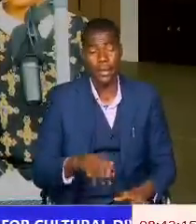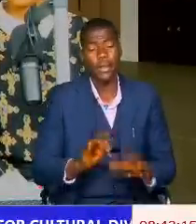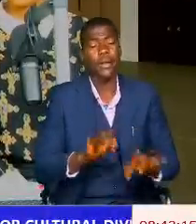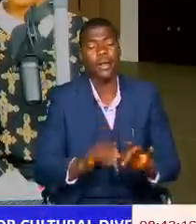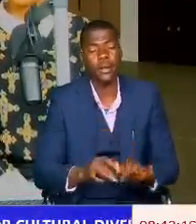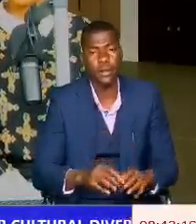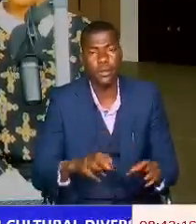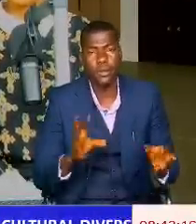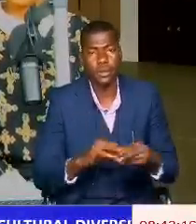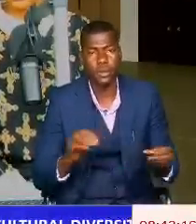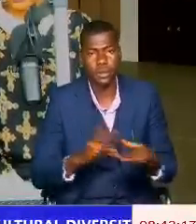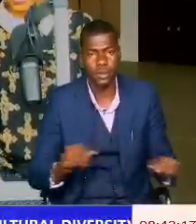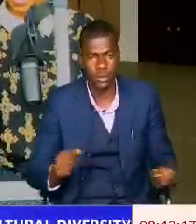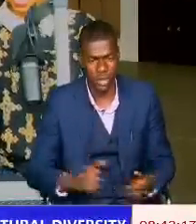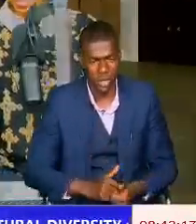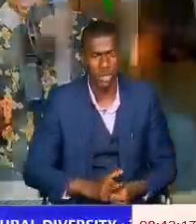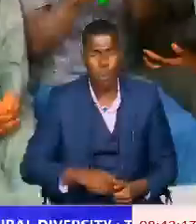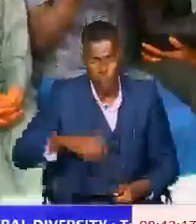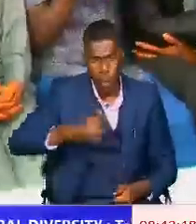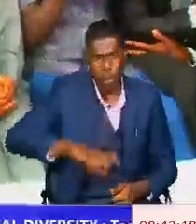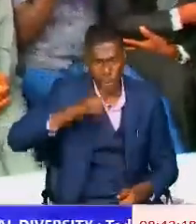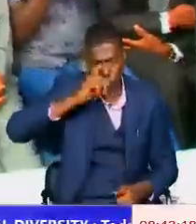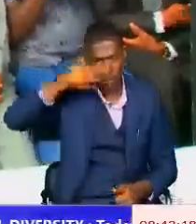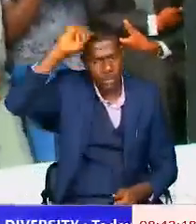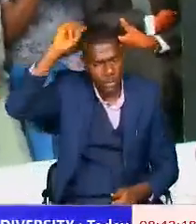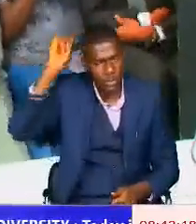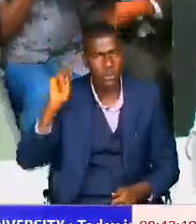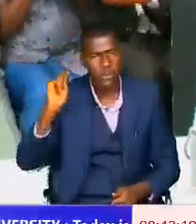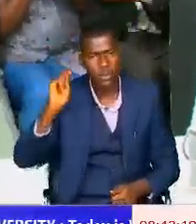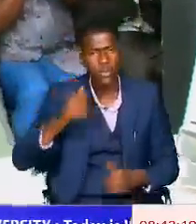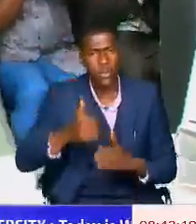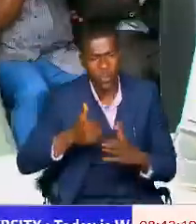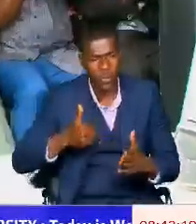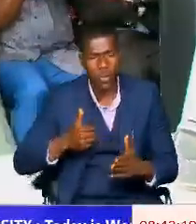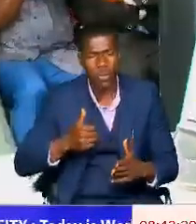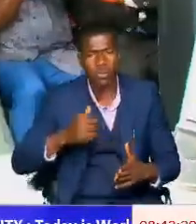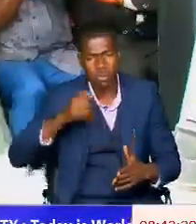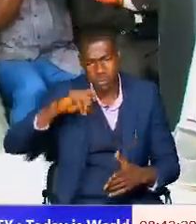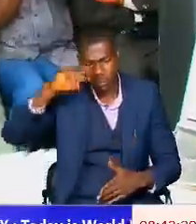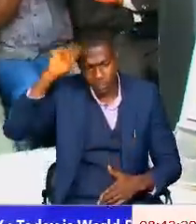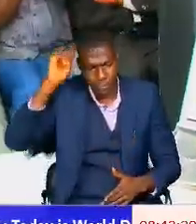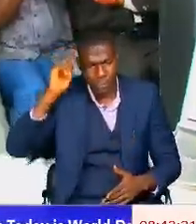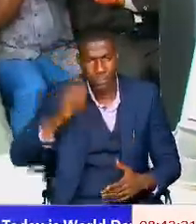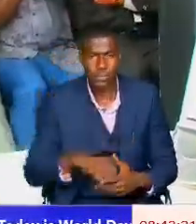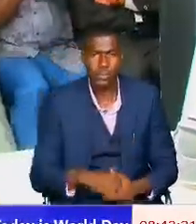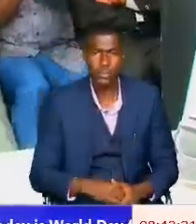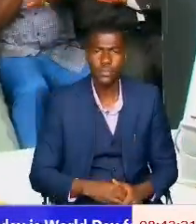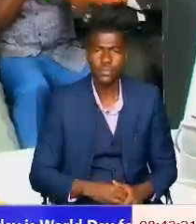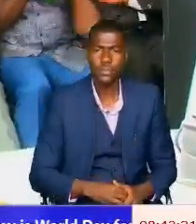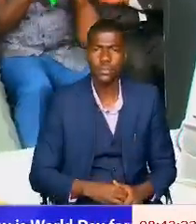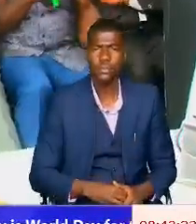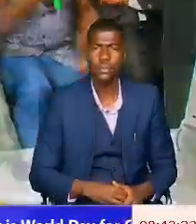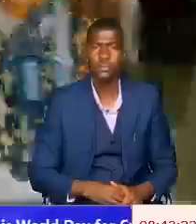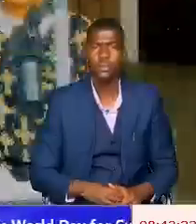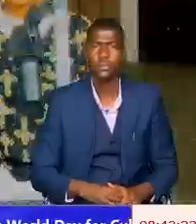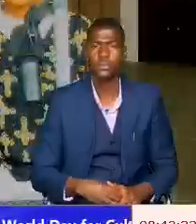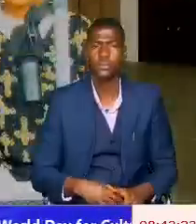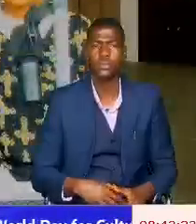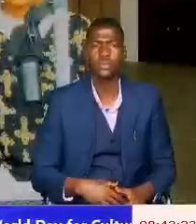If not be so, money no go come out. Just like if you want to enter, they go toss you, you carry object, come out. You come